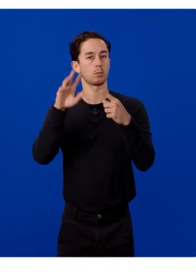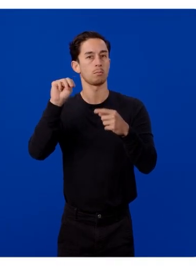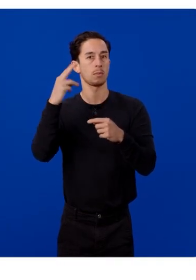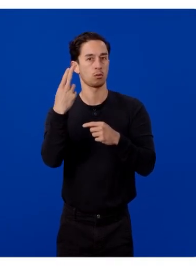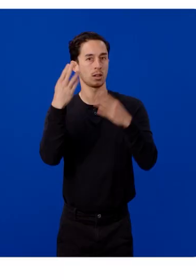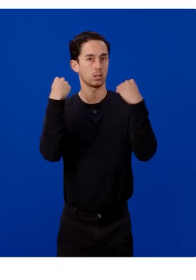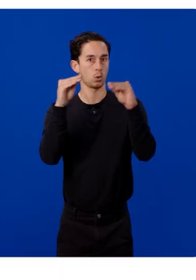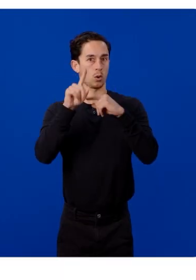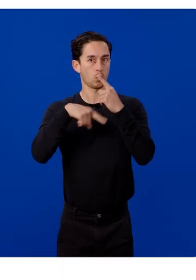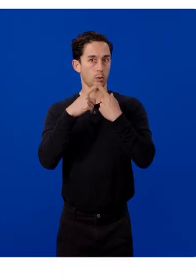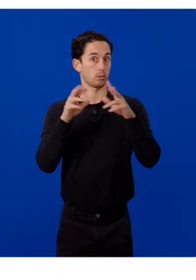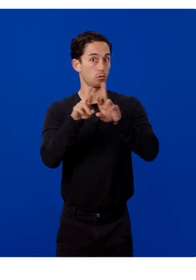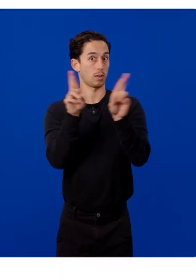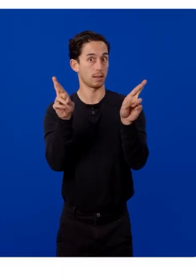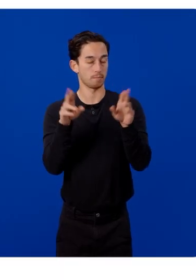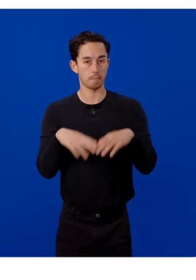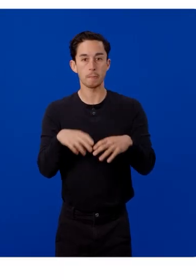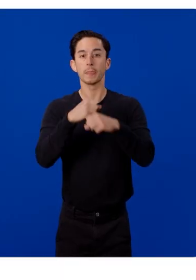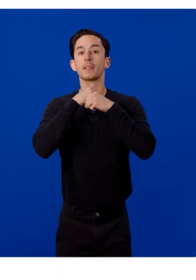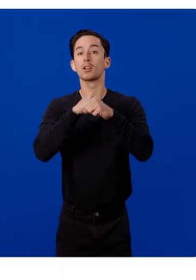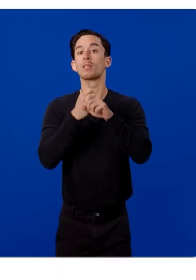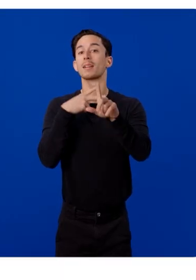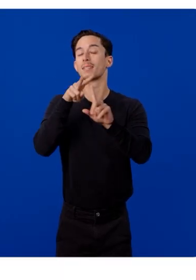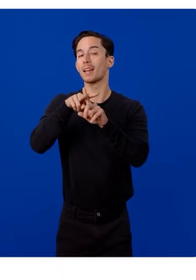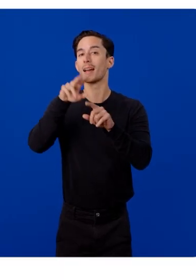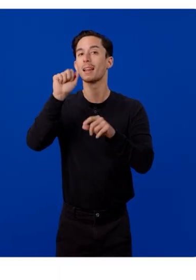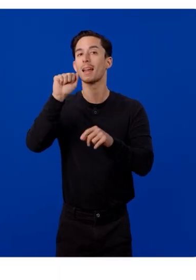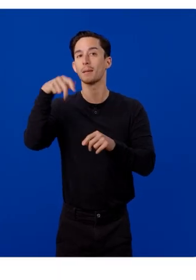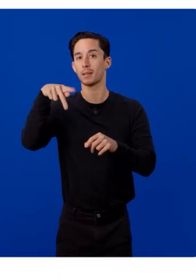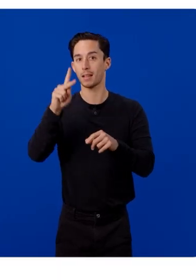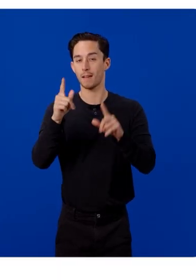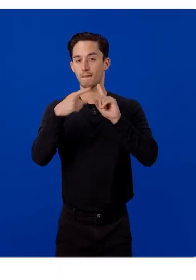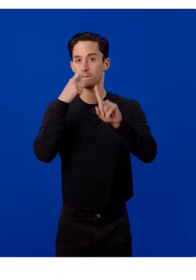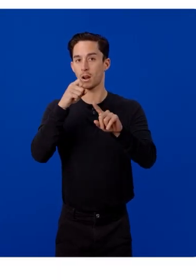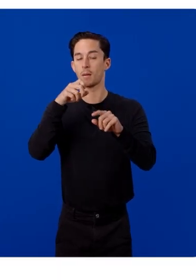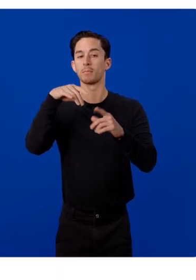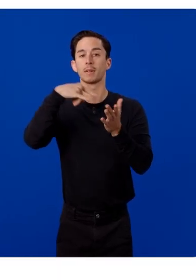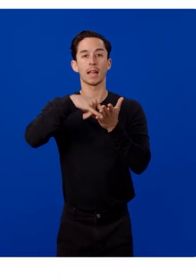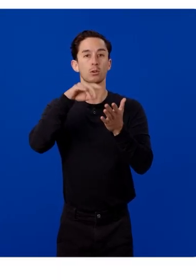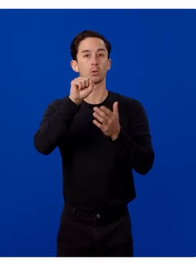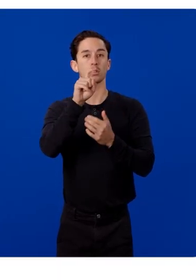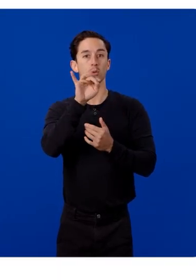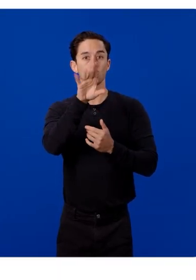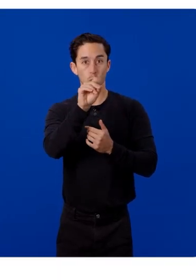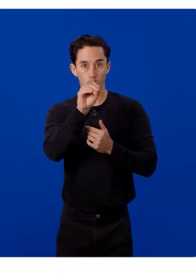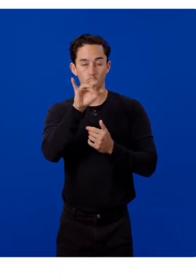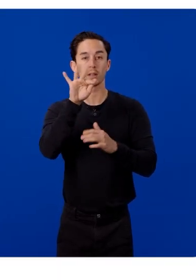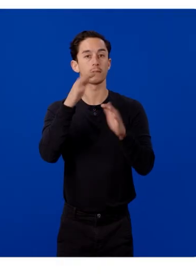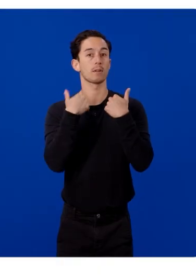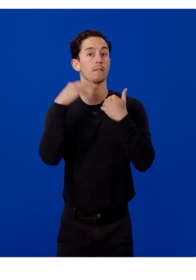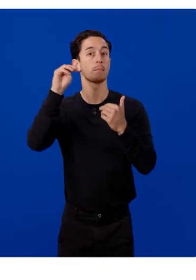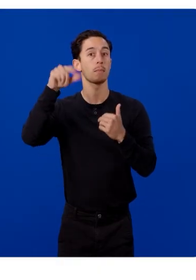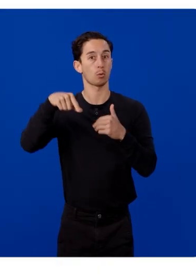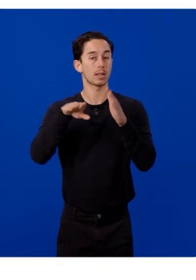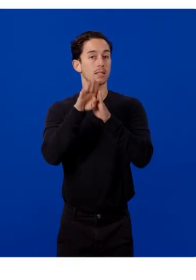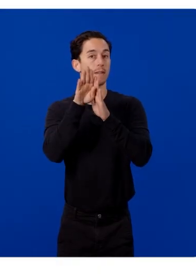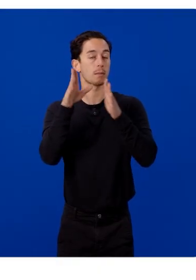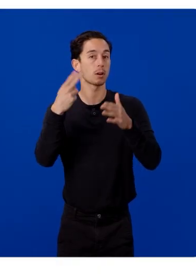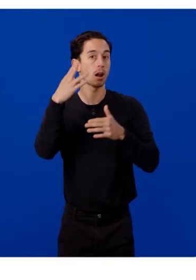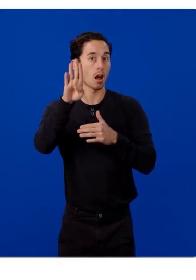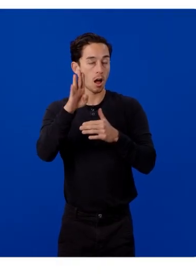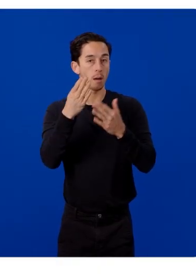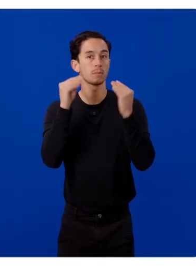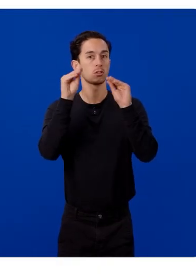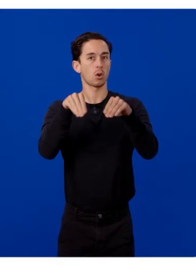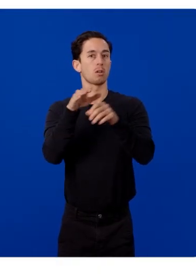ready. You can generate a signed APK from Android Studio, and if you have MetaQuest Developer Hub installed on your